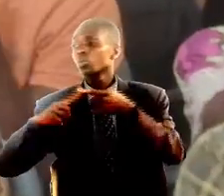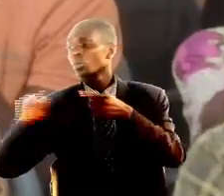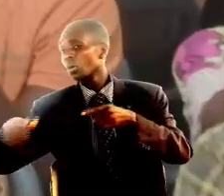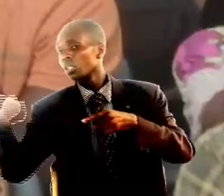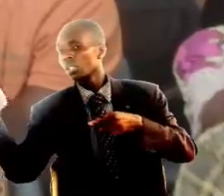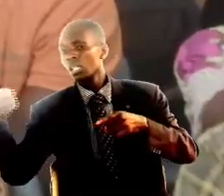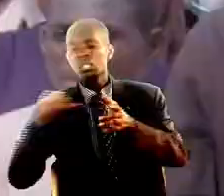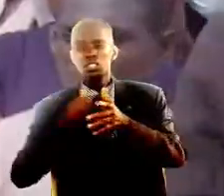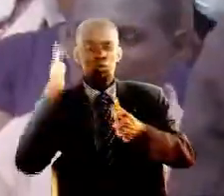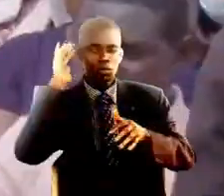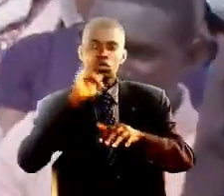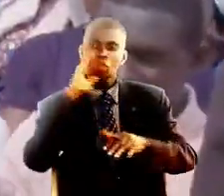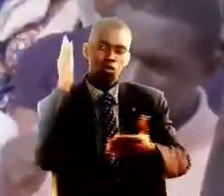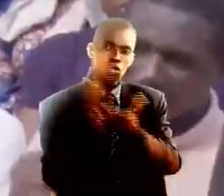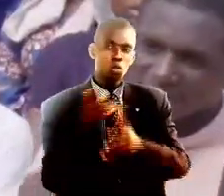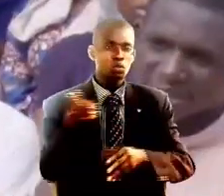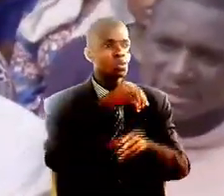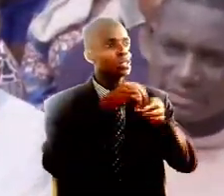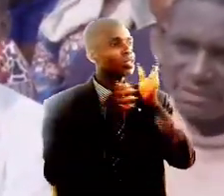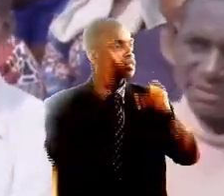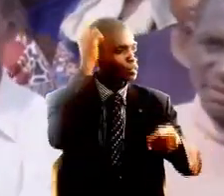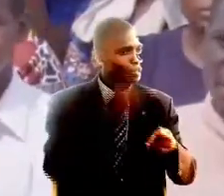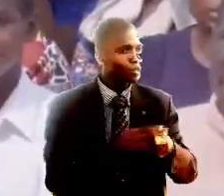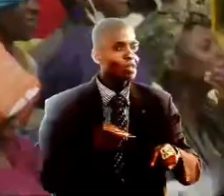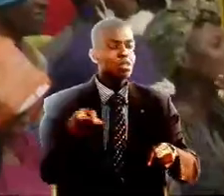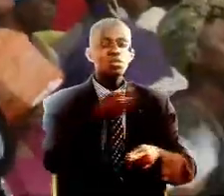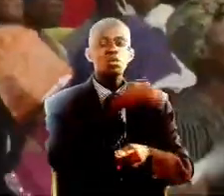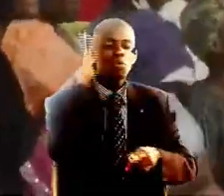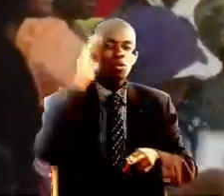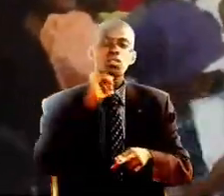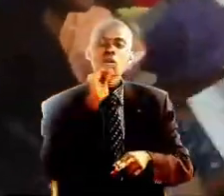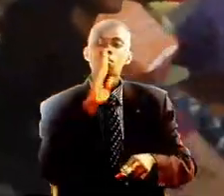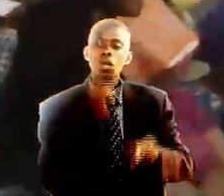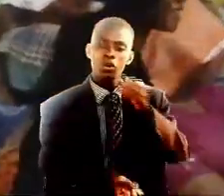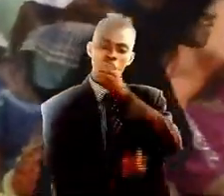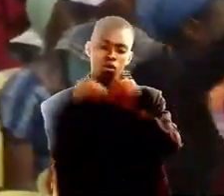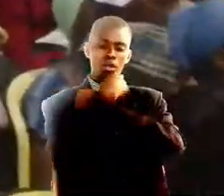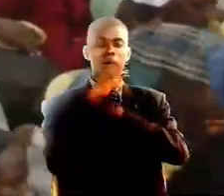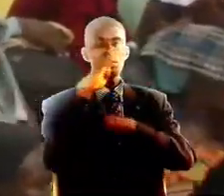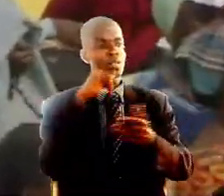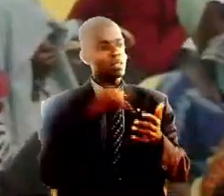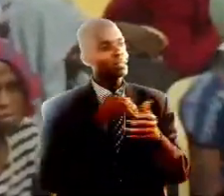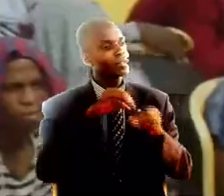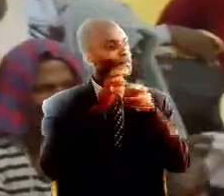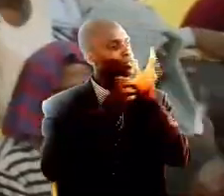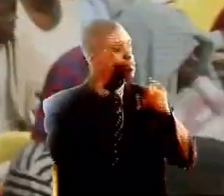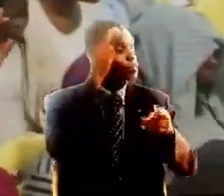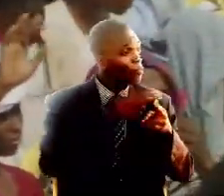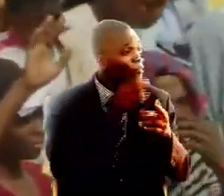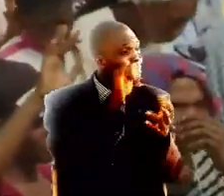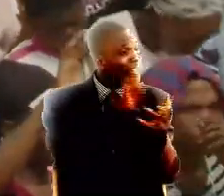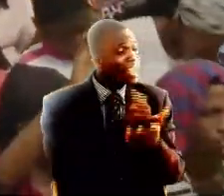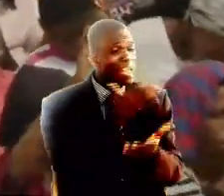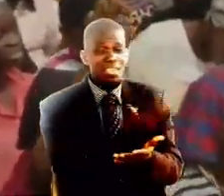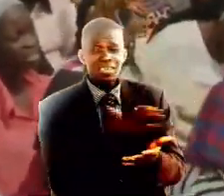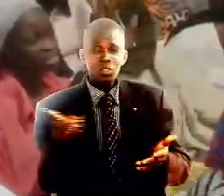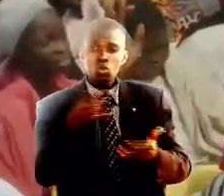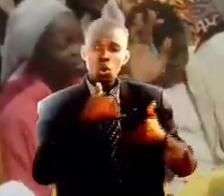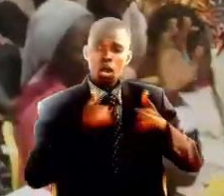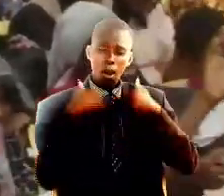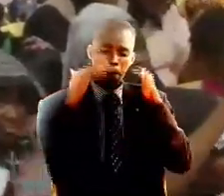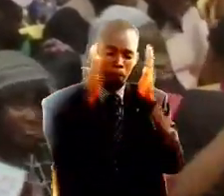You're unbeatable. You're unconquerable. That thing you have prayed for, I